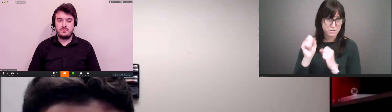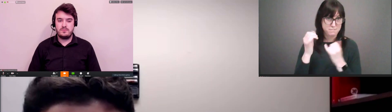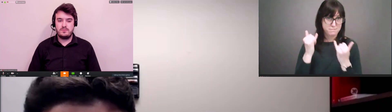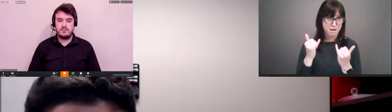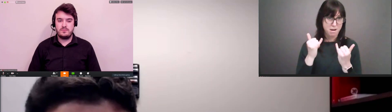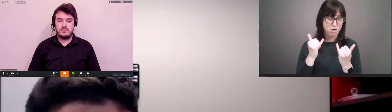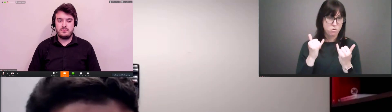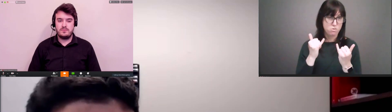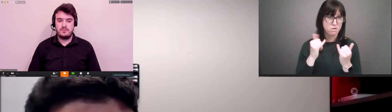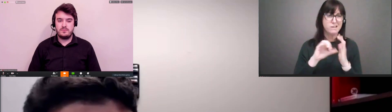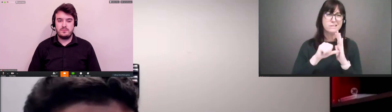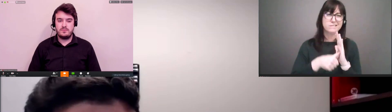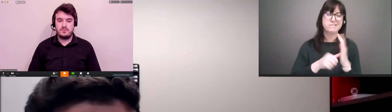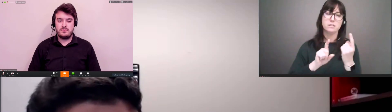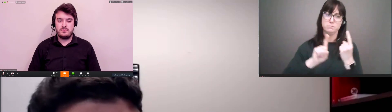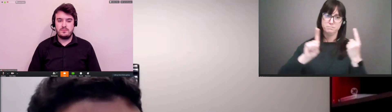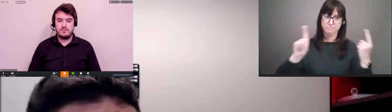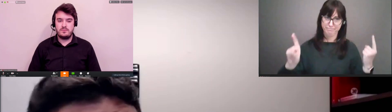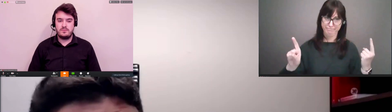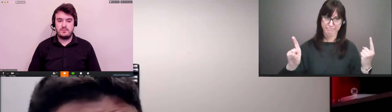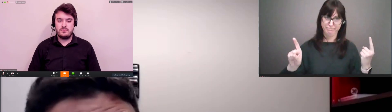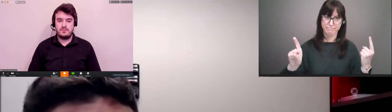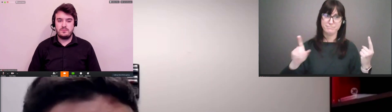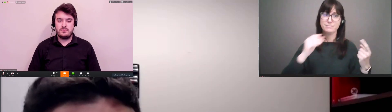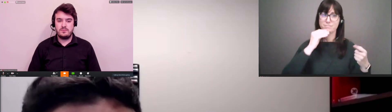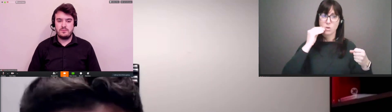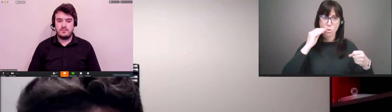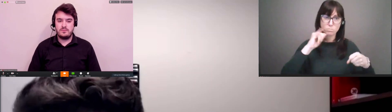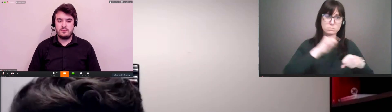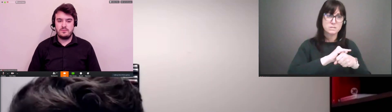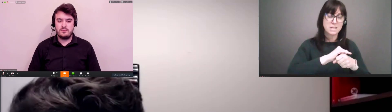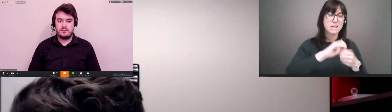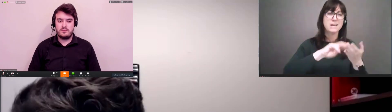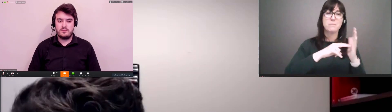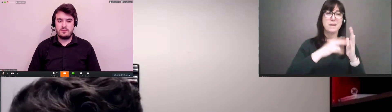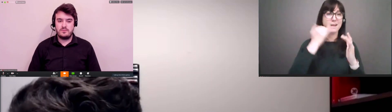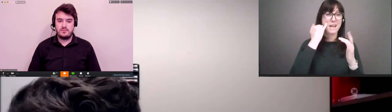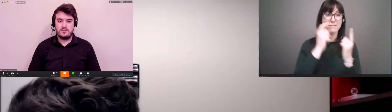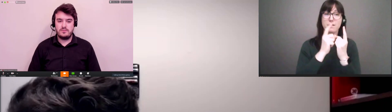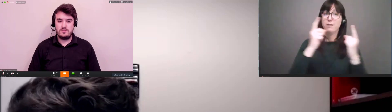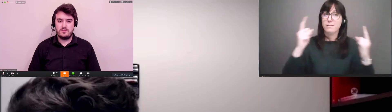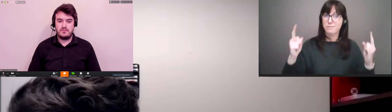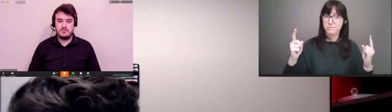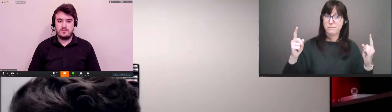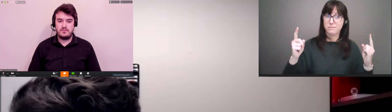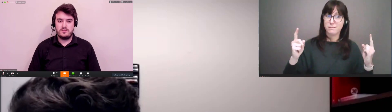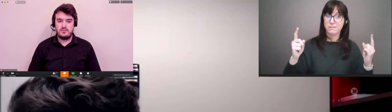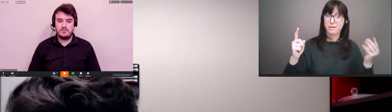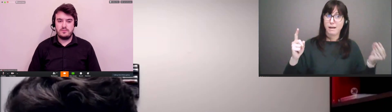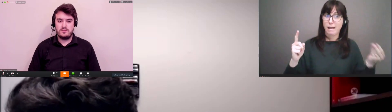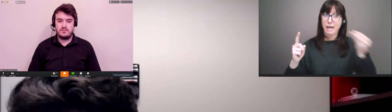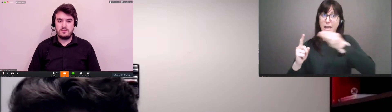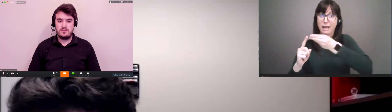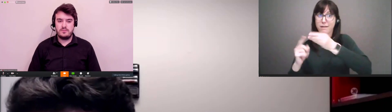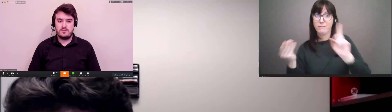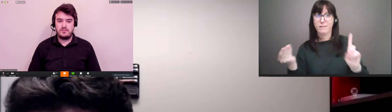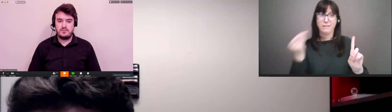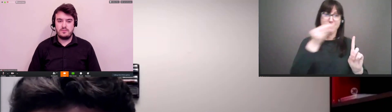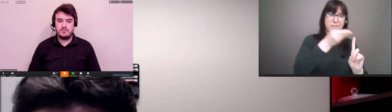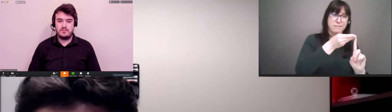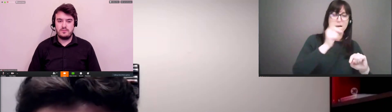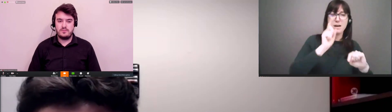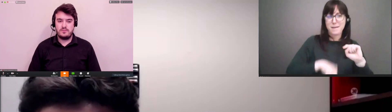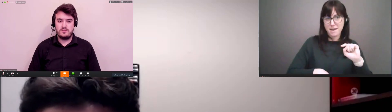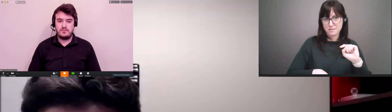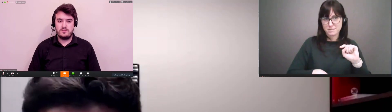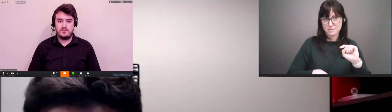physical distancing to reduce that community transmission. downwards, and of course to do case